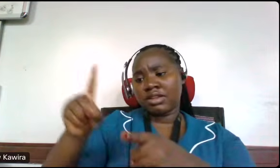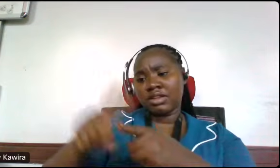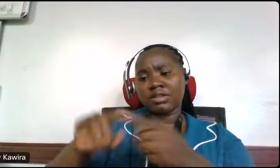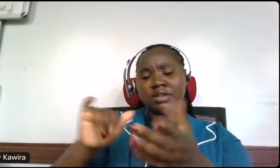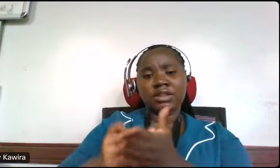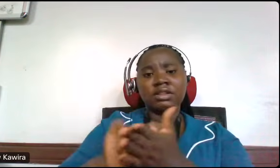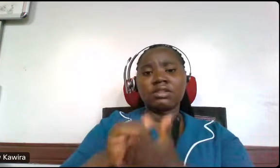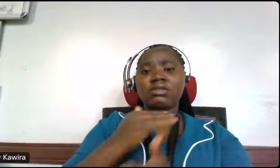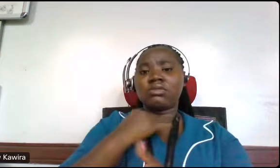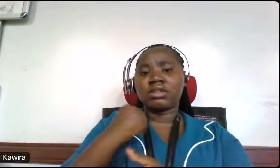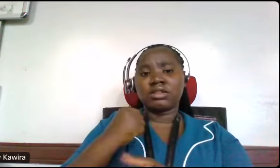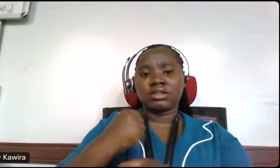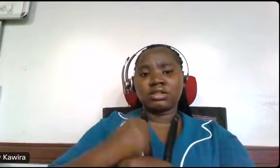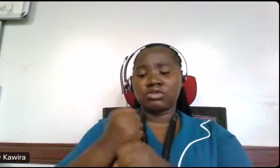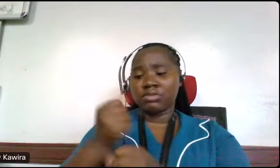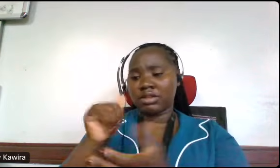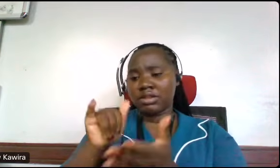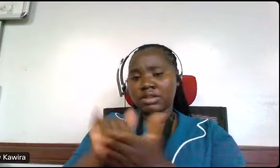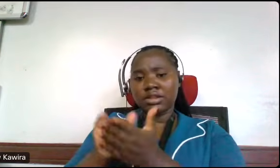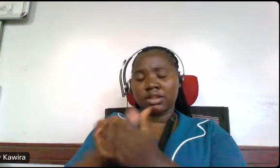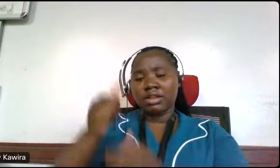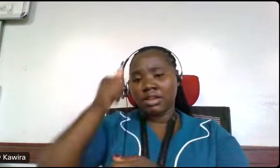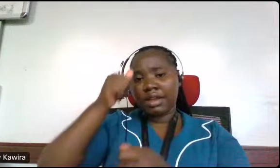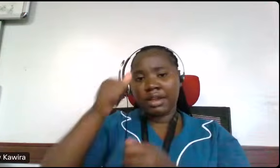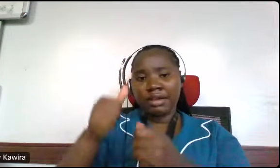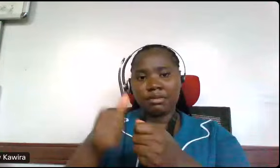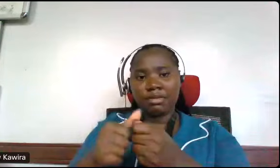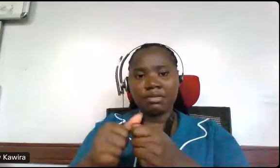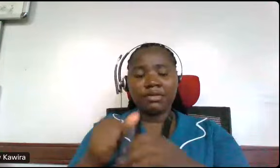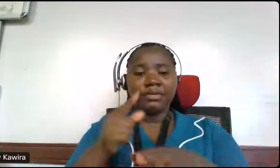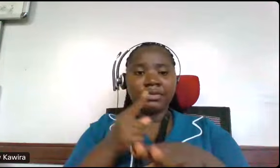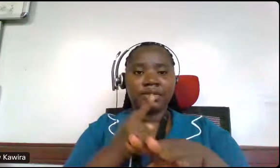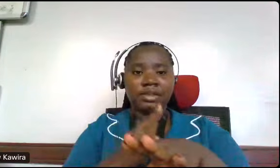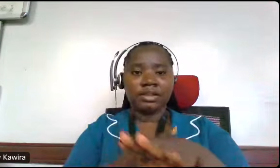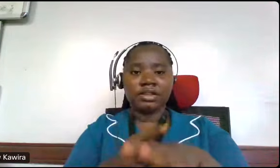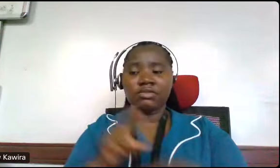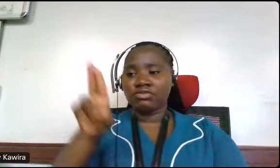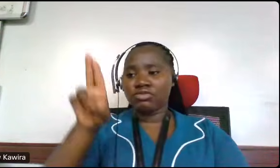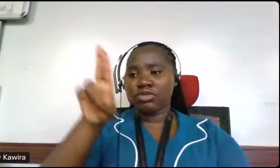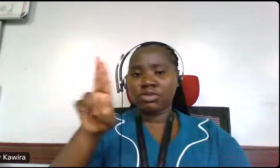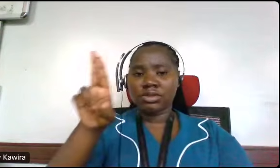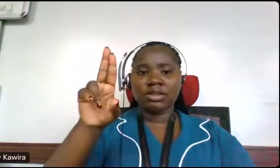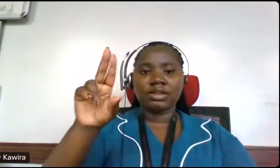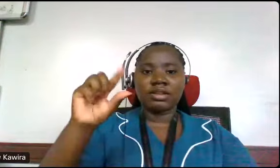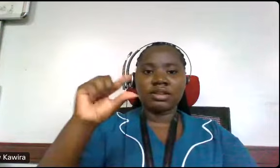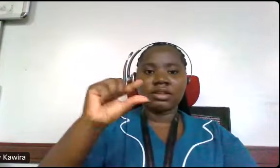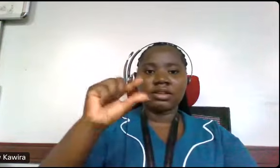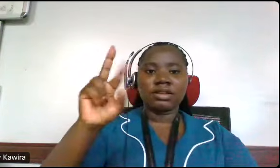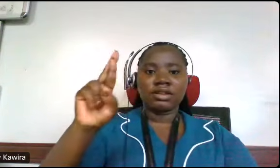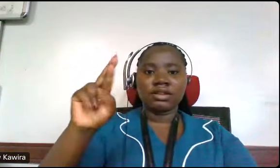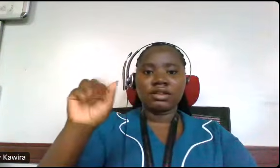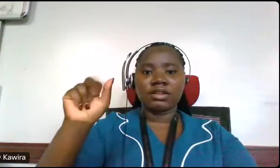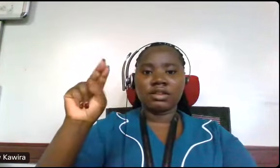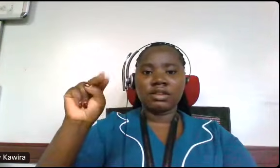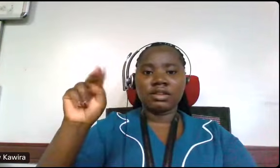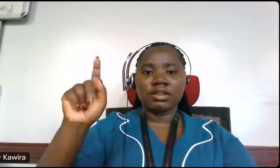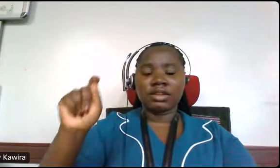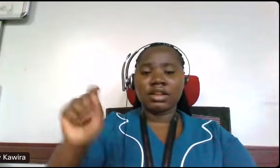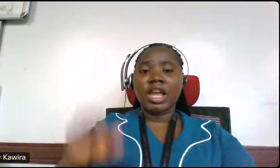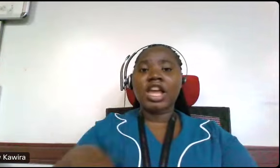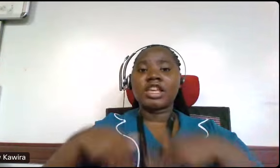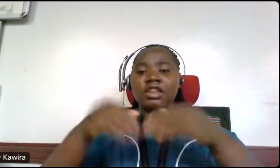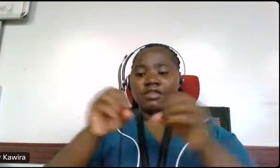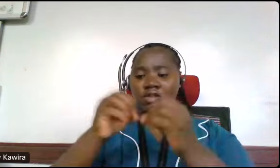is remember when you are spending now the grant, give out to your organization PIN to